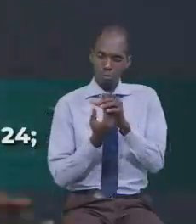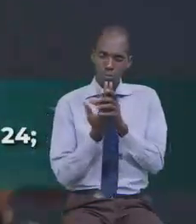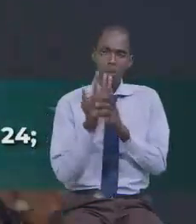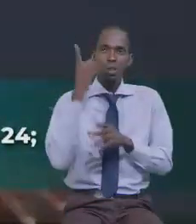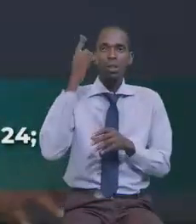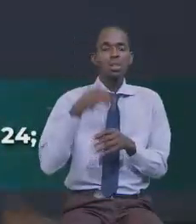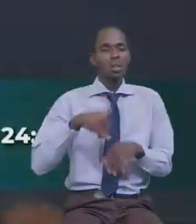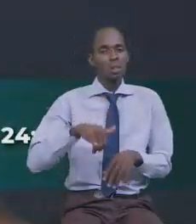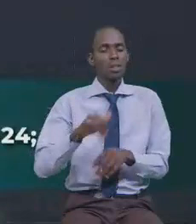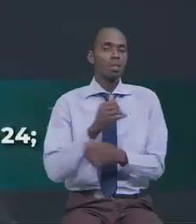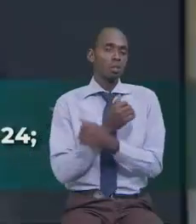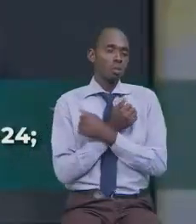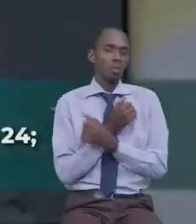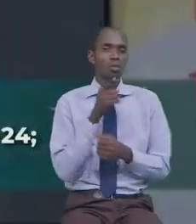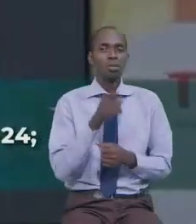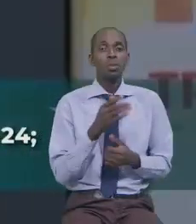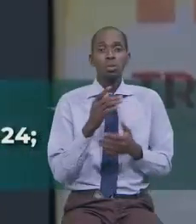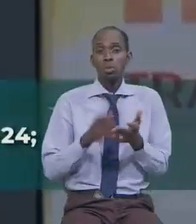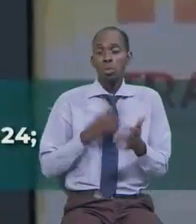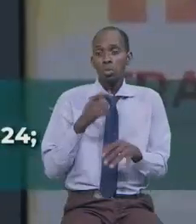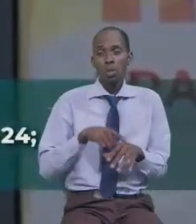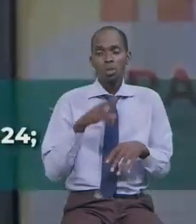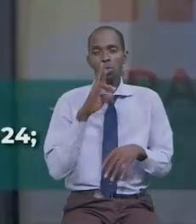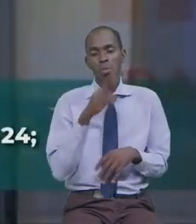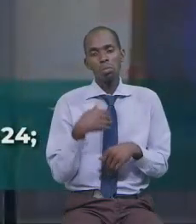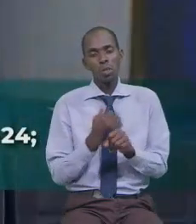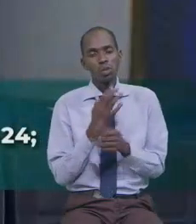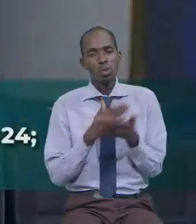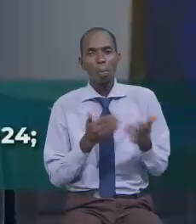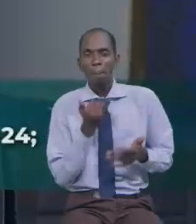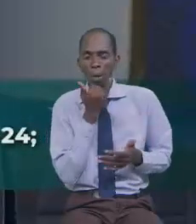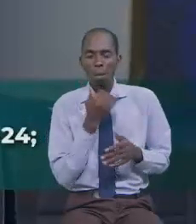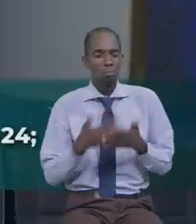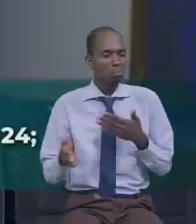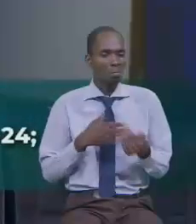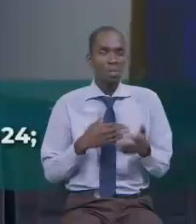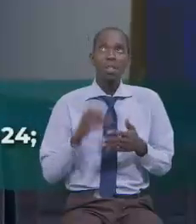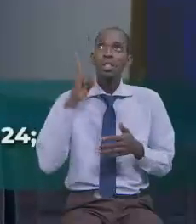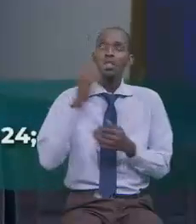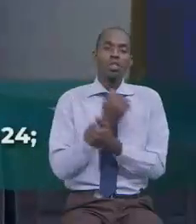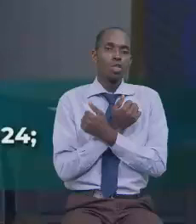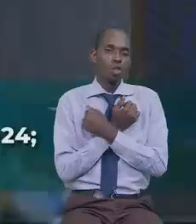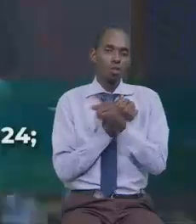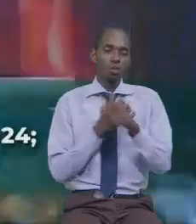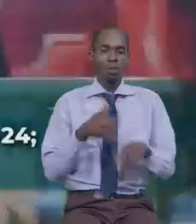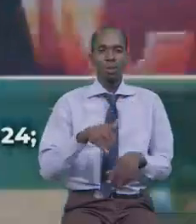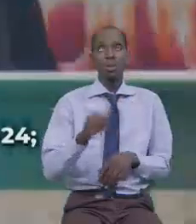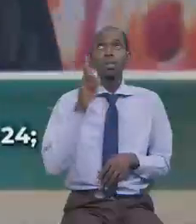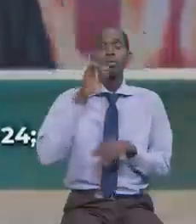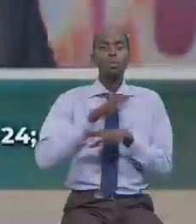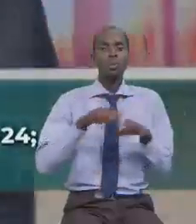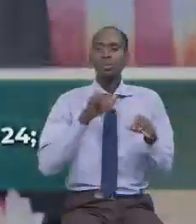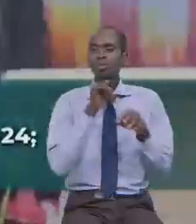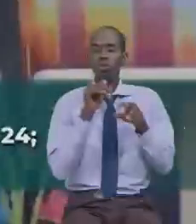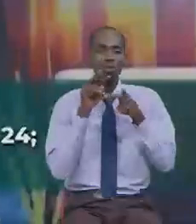faulty, you make some mistakes, but he loves you all the same. He doesn't look at what you are